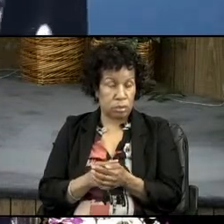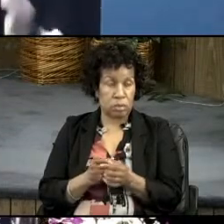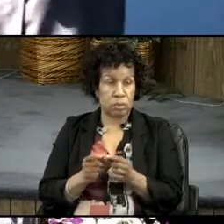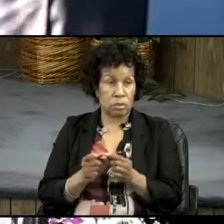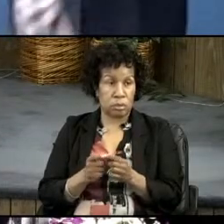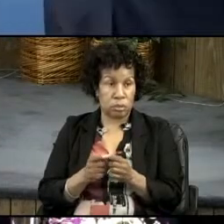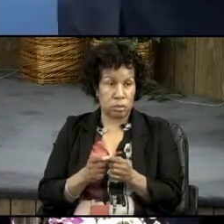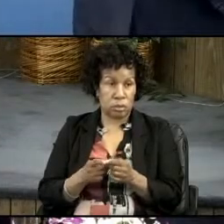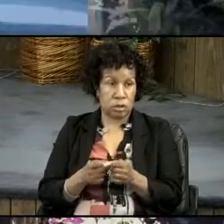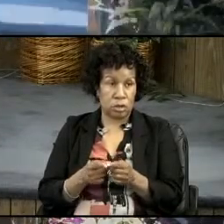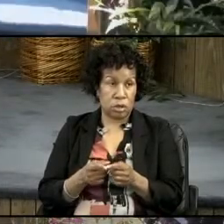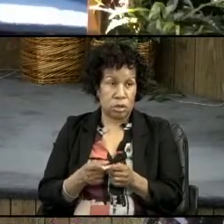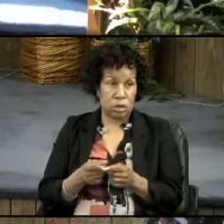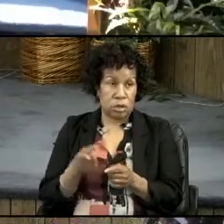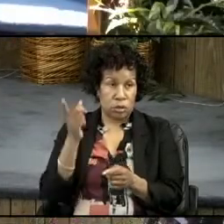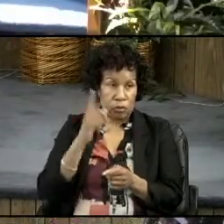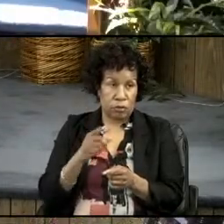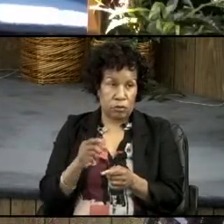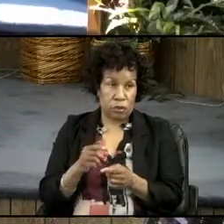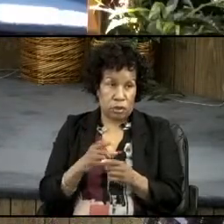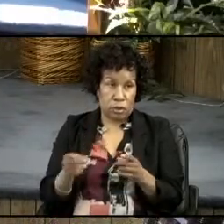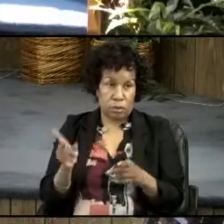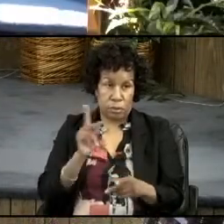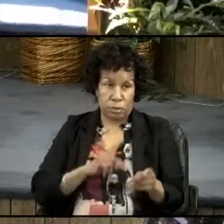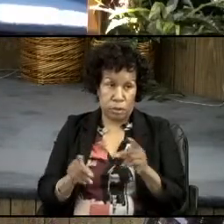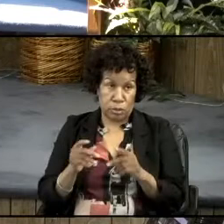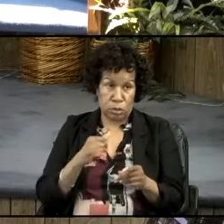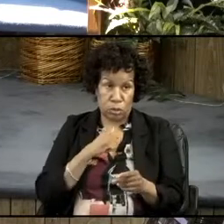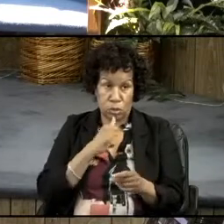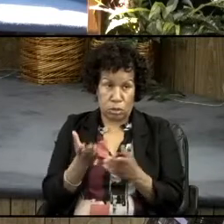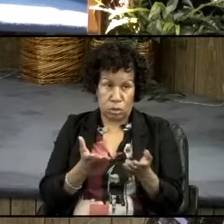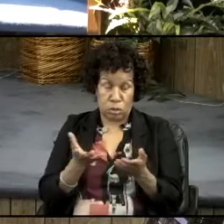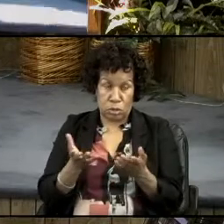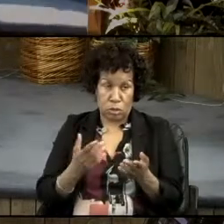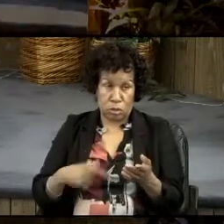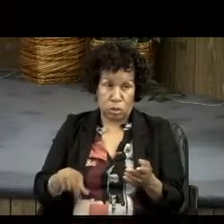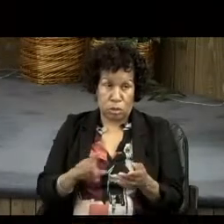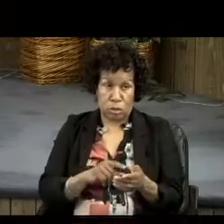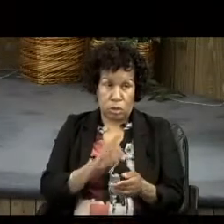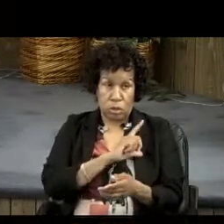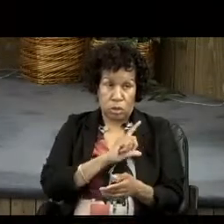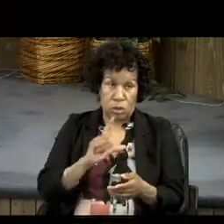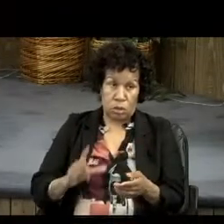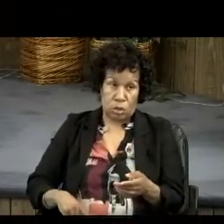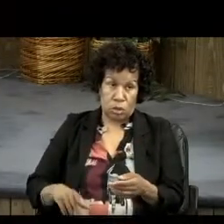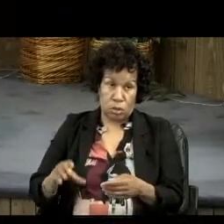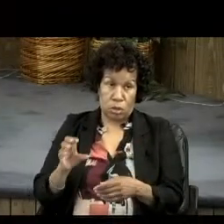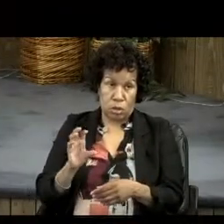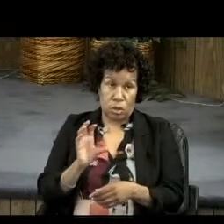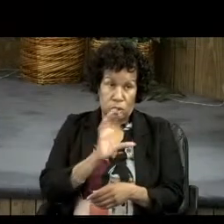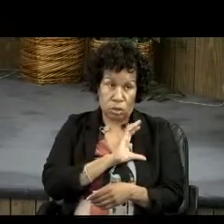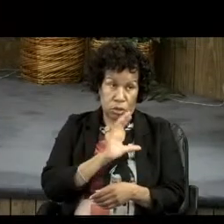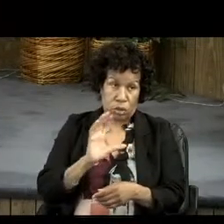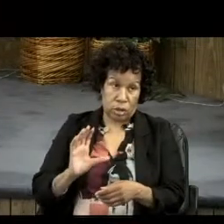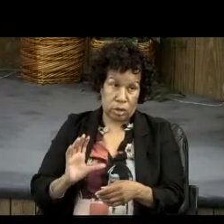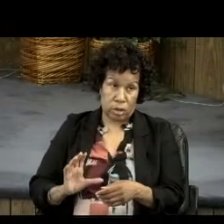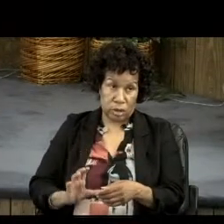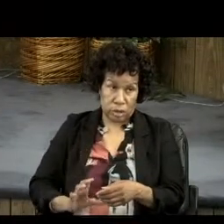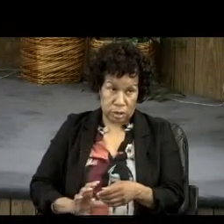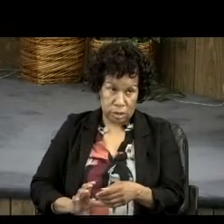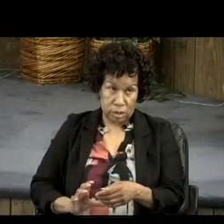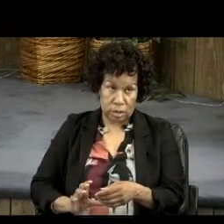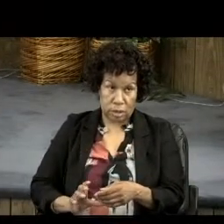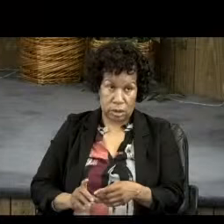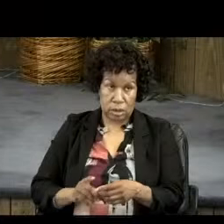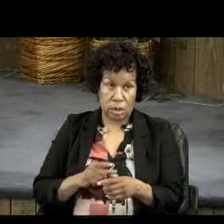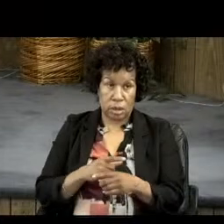verse 18. For such people do not serve our Lord Christ, but their own what? Appetites. And by